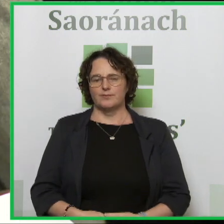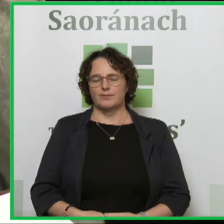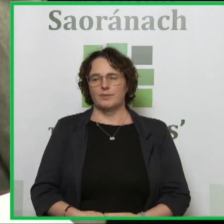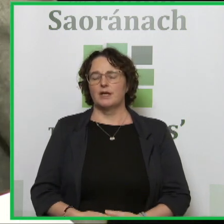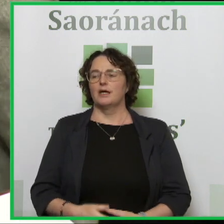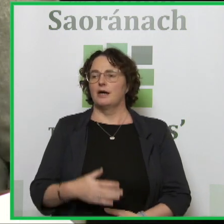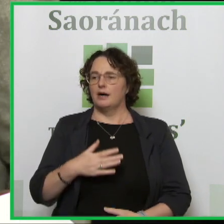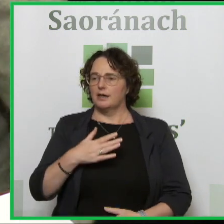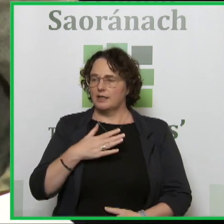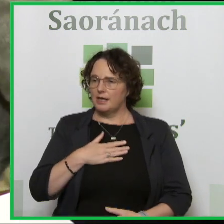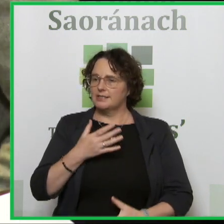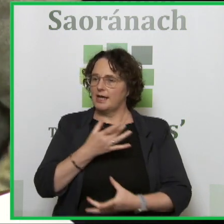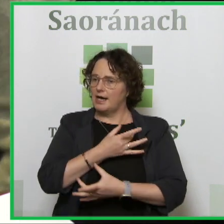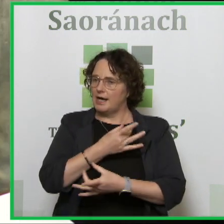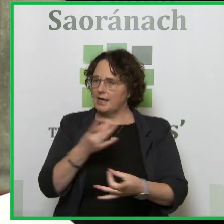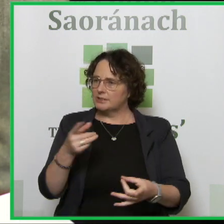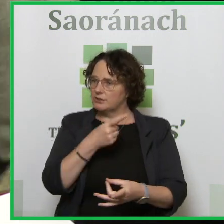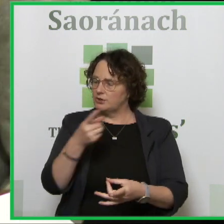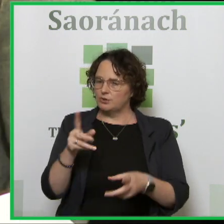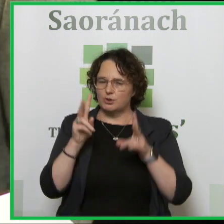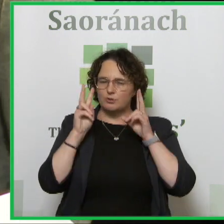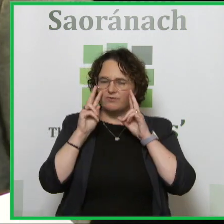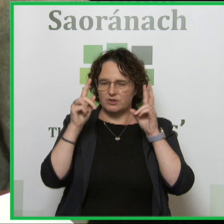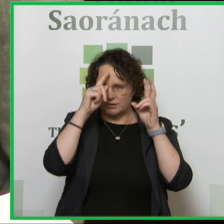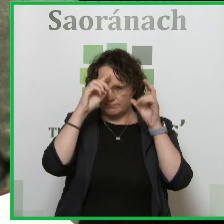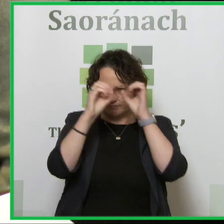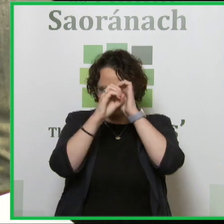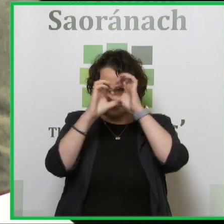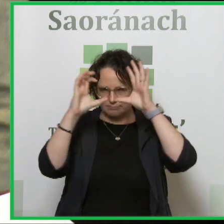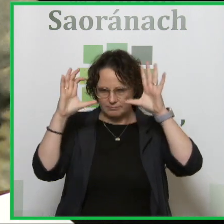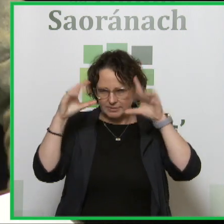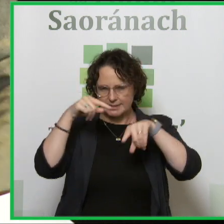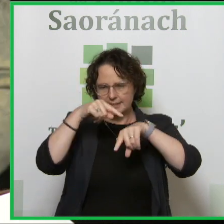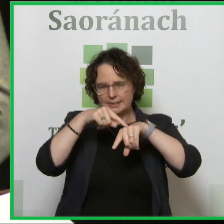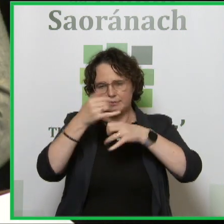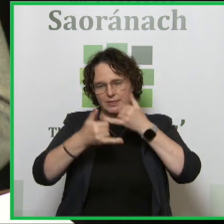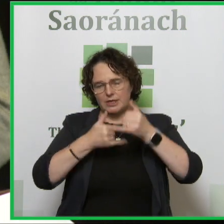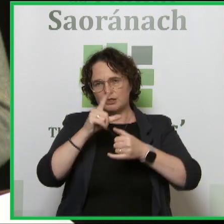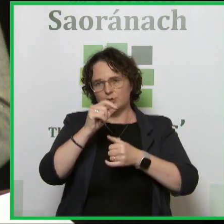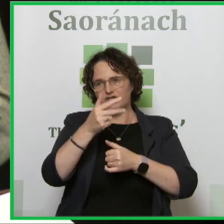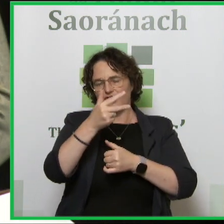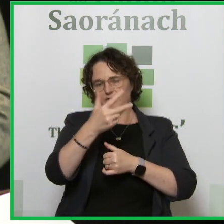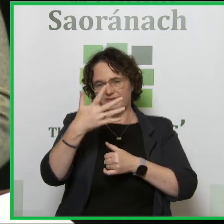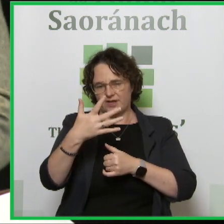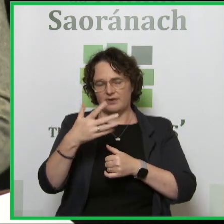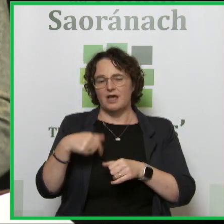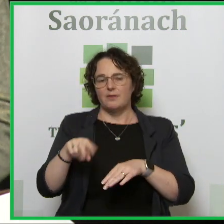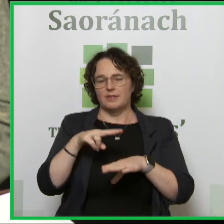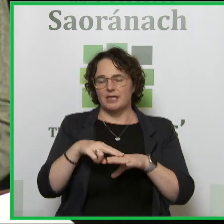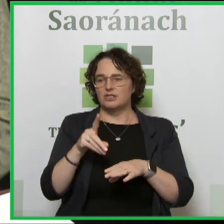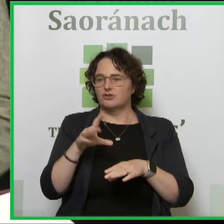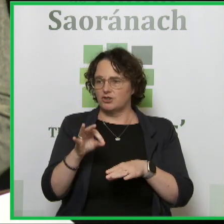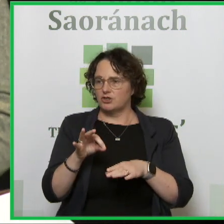like to ask you to visualise a scenario in the year 2035, the next national drug strategy, into which many